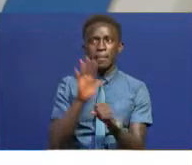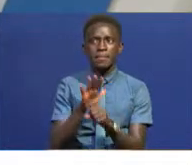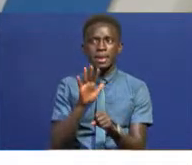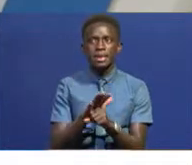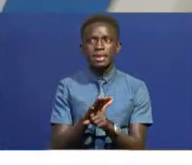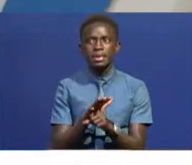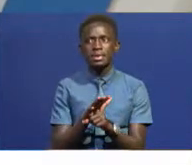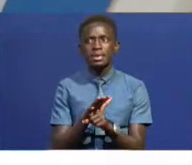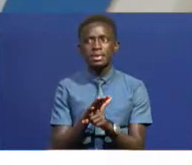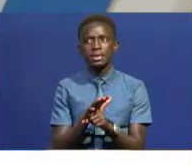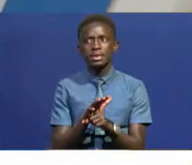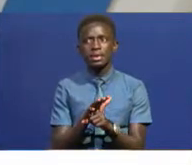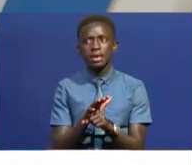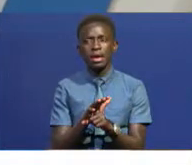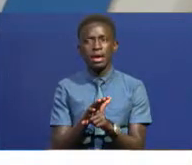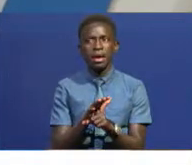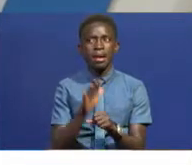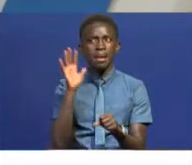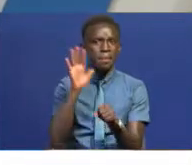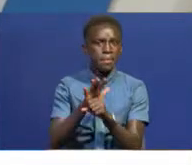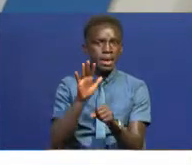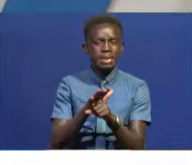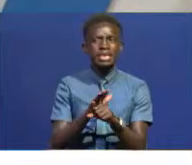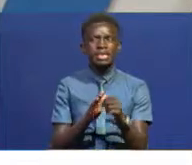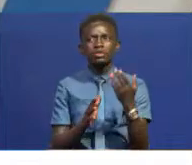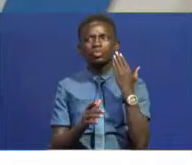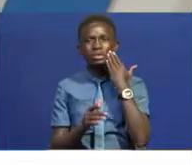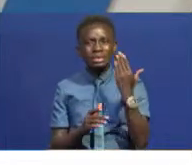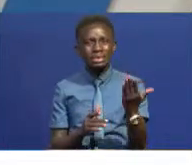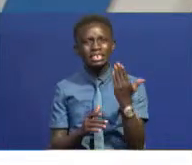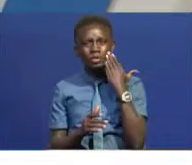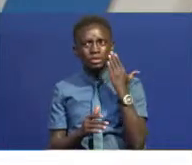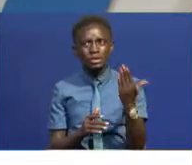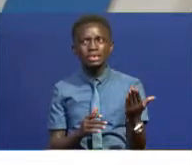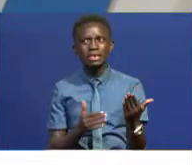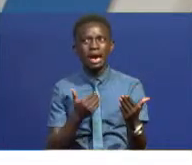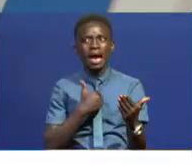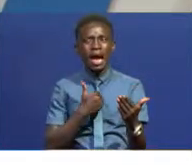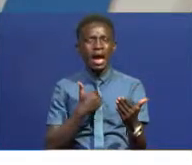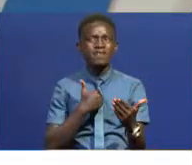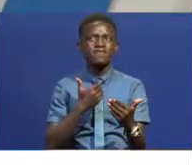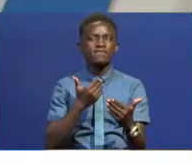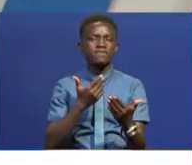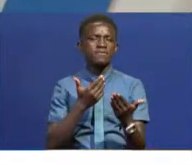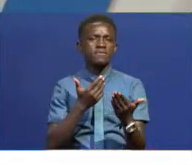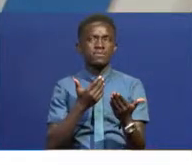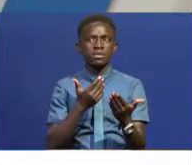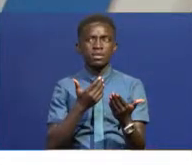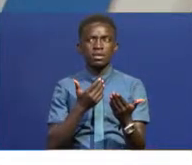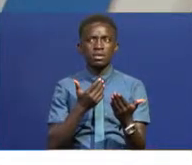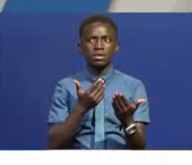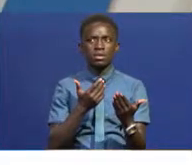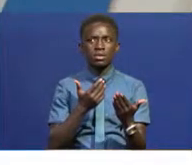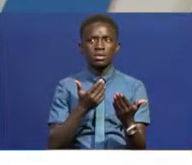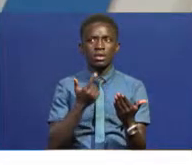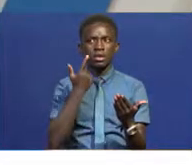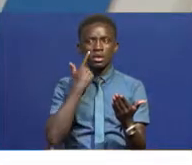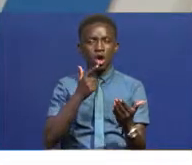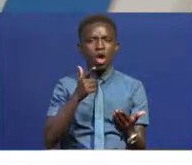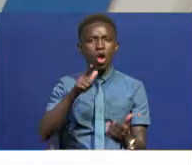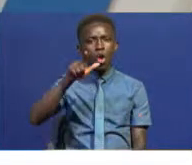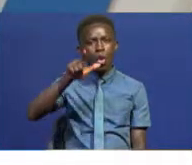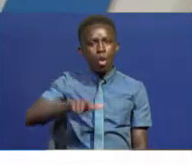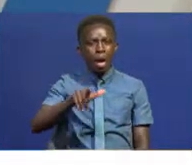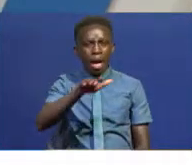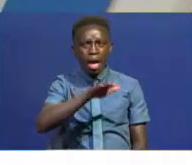word, in Vihiga County, this shall be now an economic benefit to them. The rocky area of Vihiga. The rocky area of Vihiga,